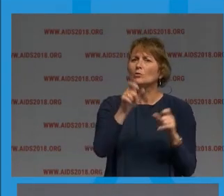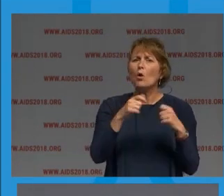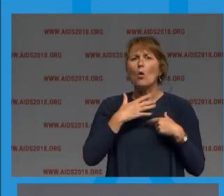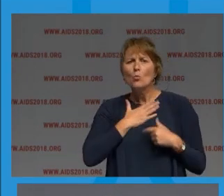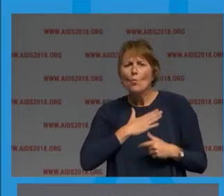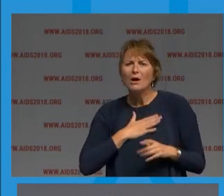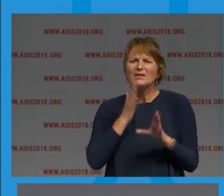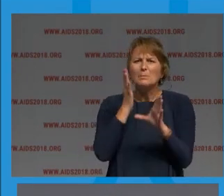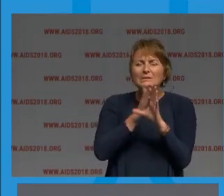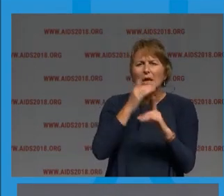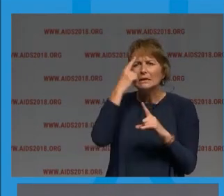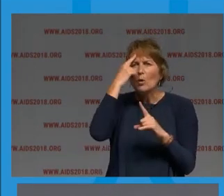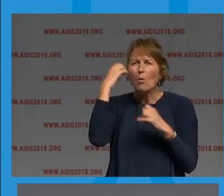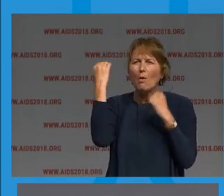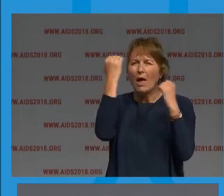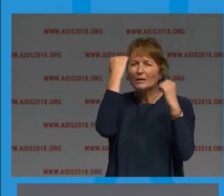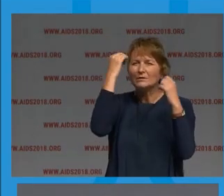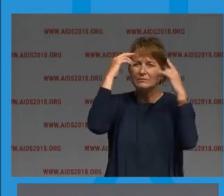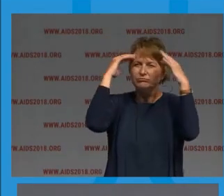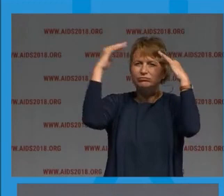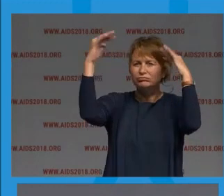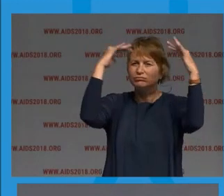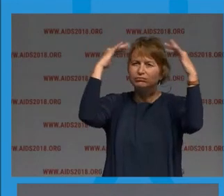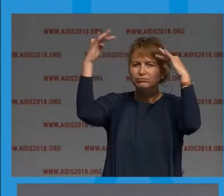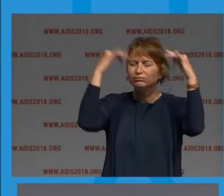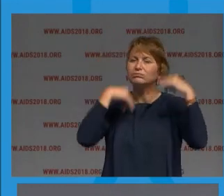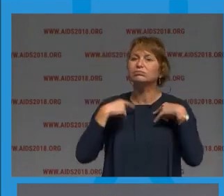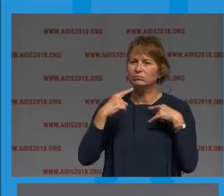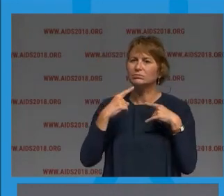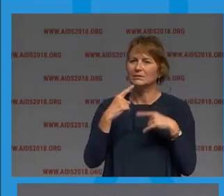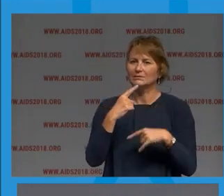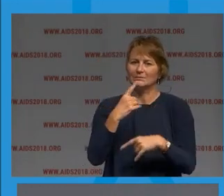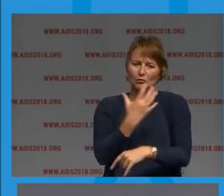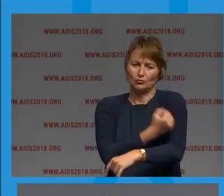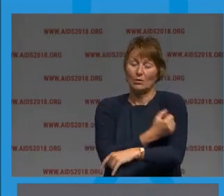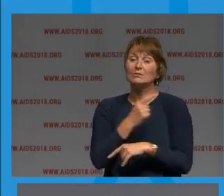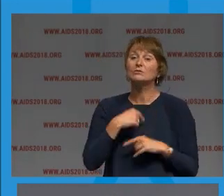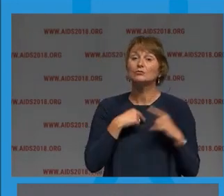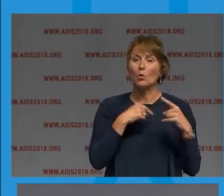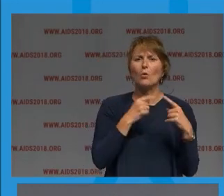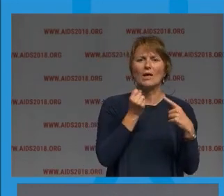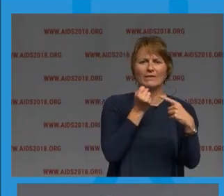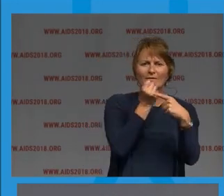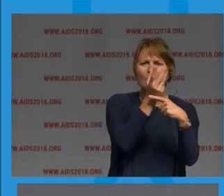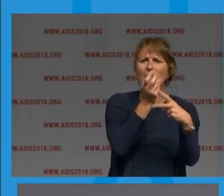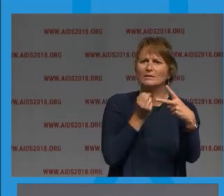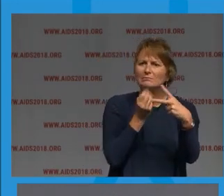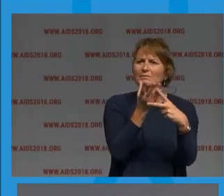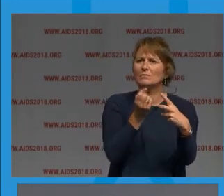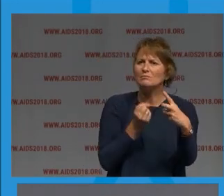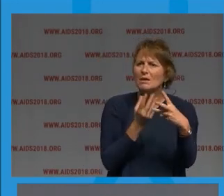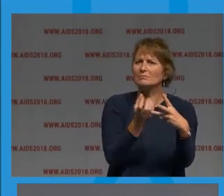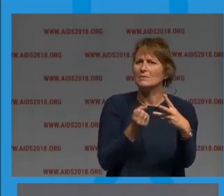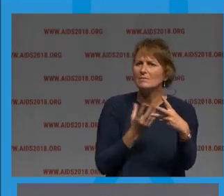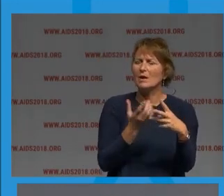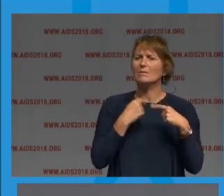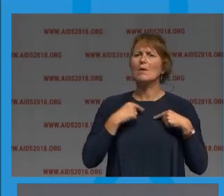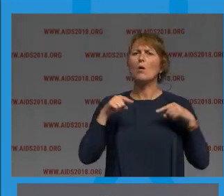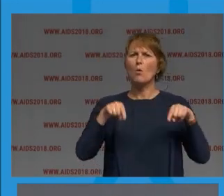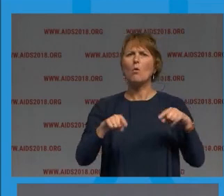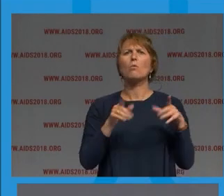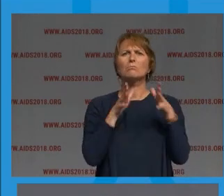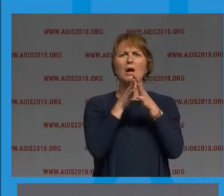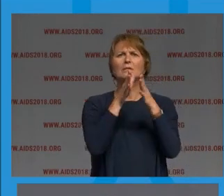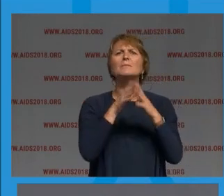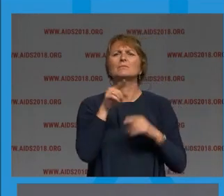substances. Provision of information about each substance available on local drug